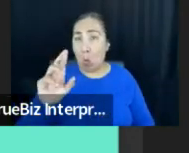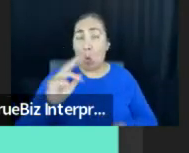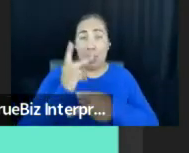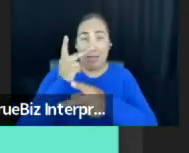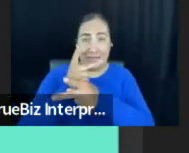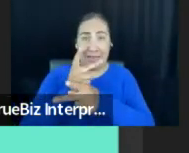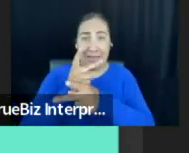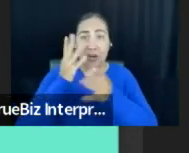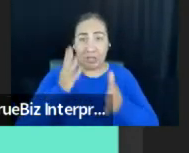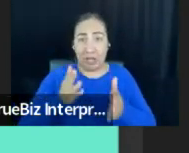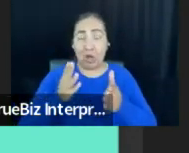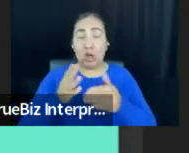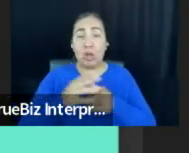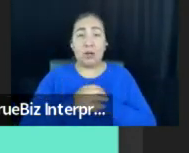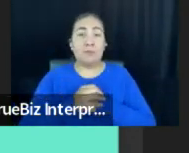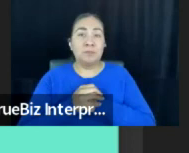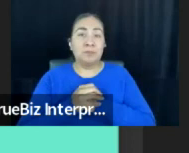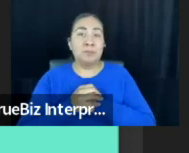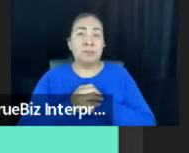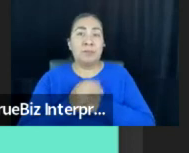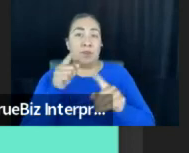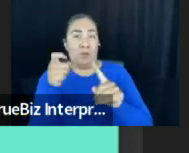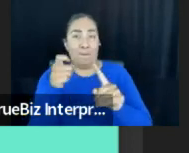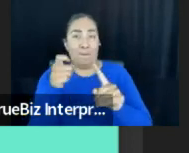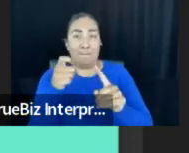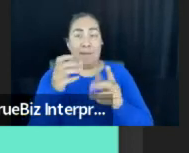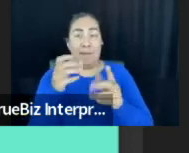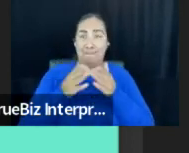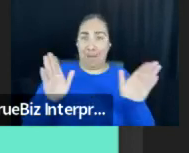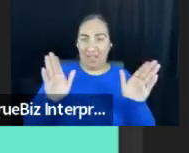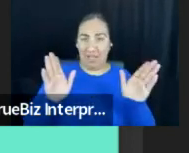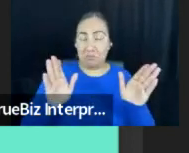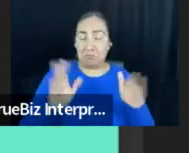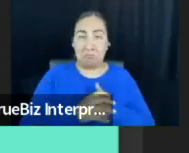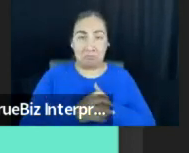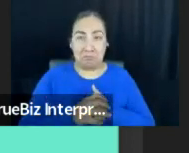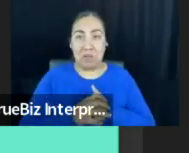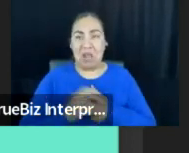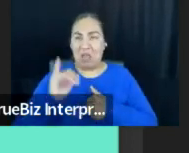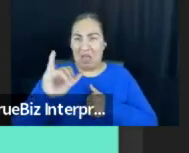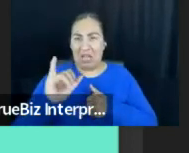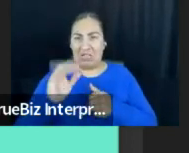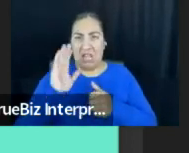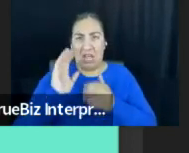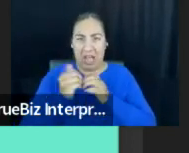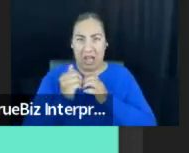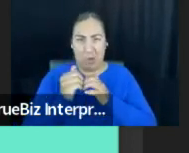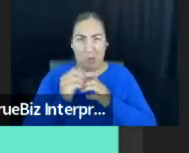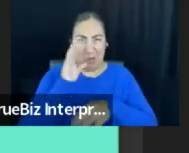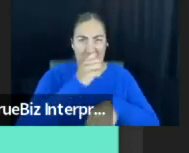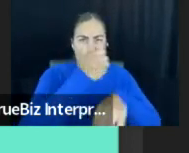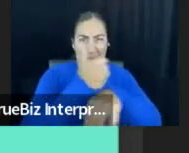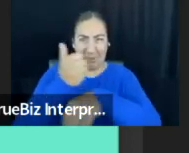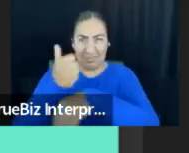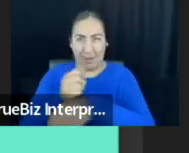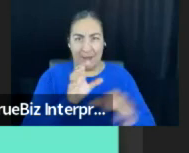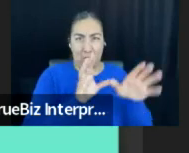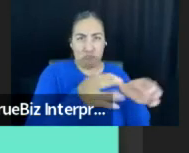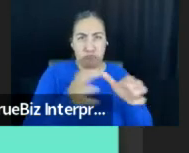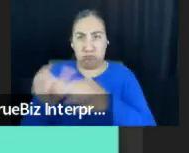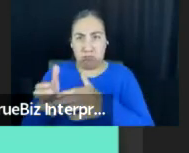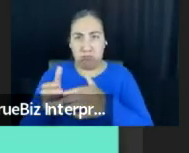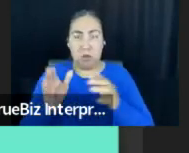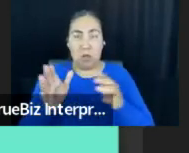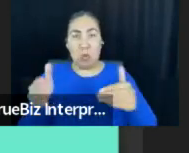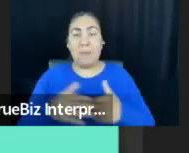a caretaker from the public. So that's how the rooms will be made up. And so we're